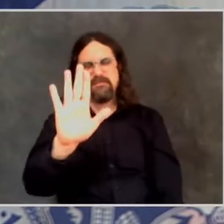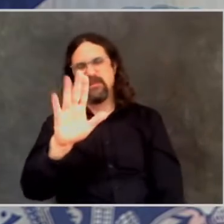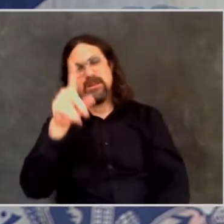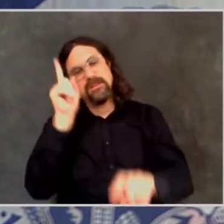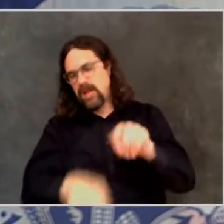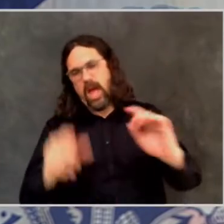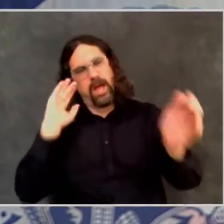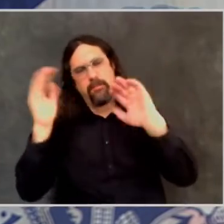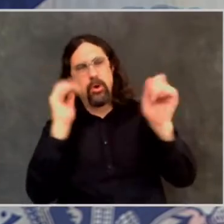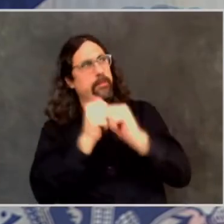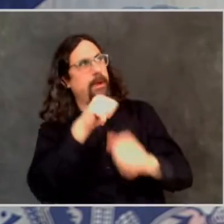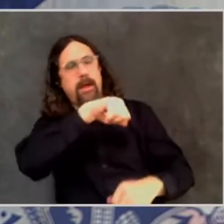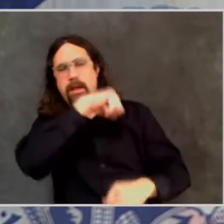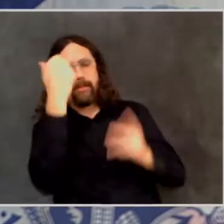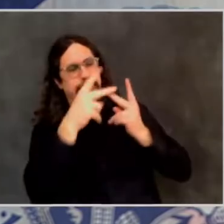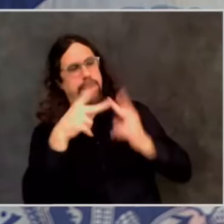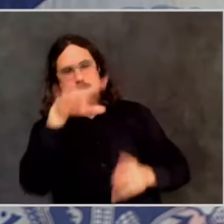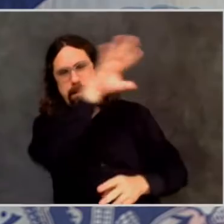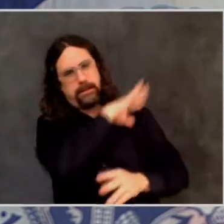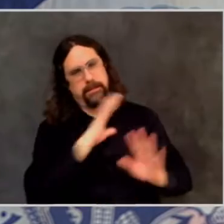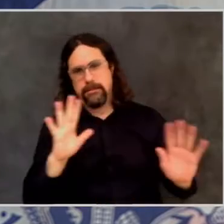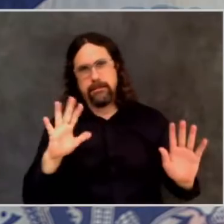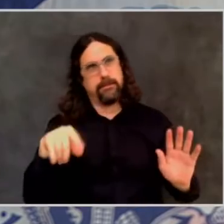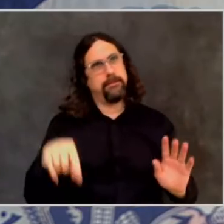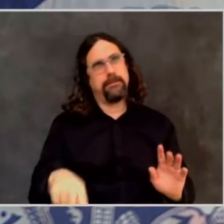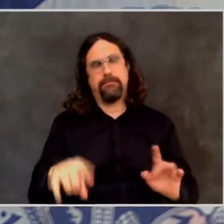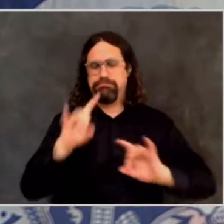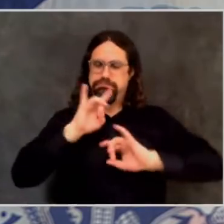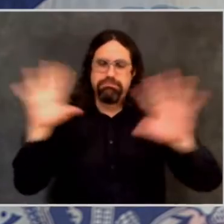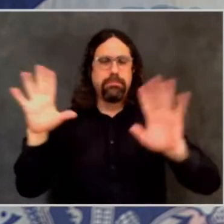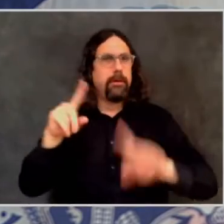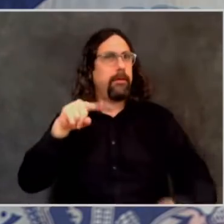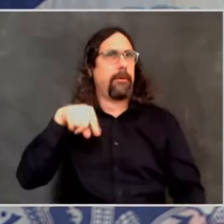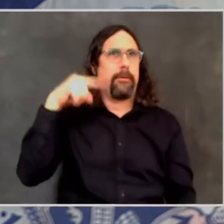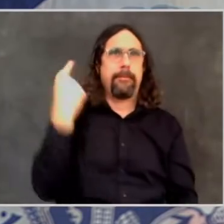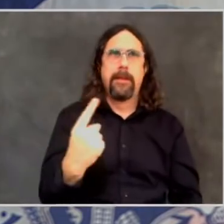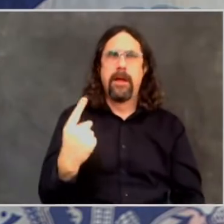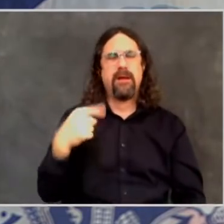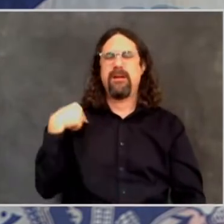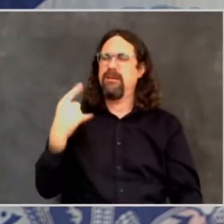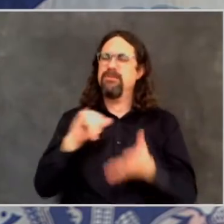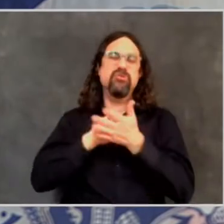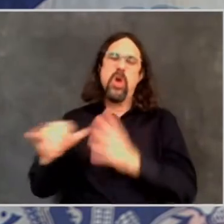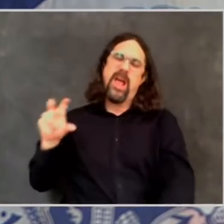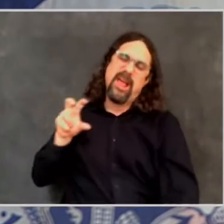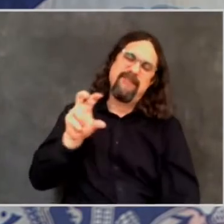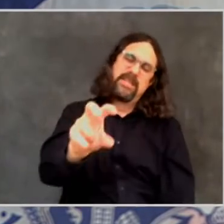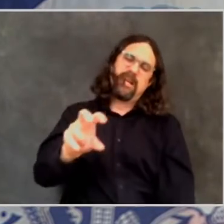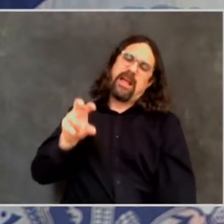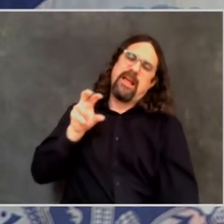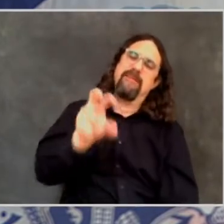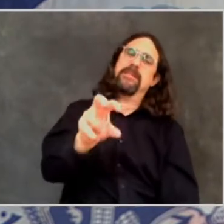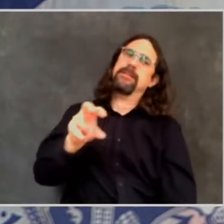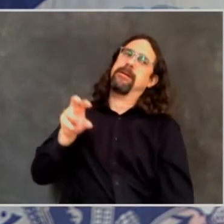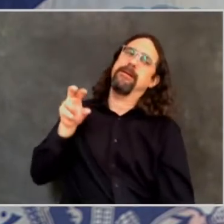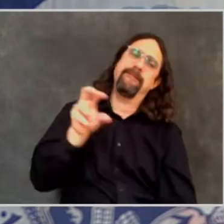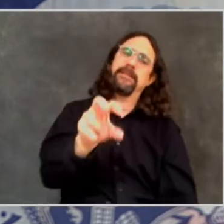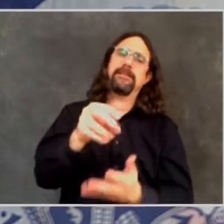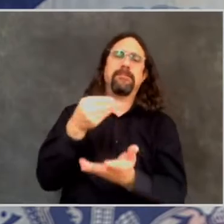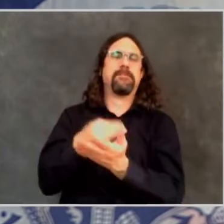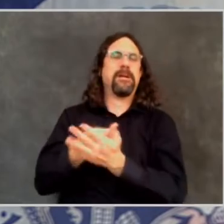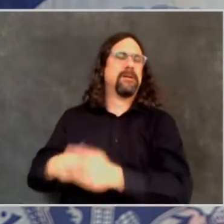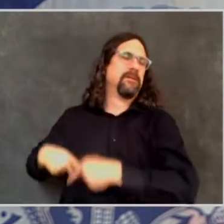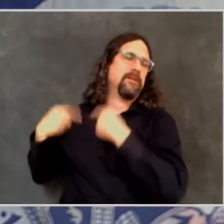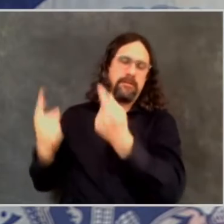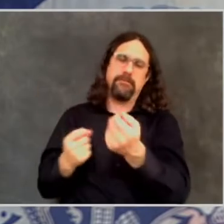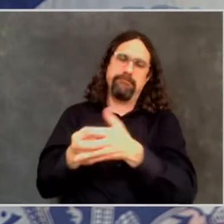always invested in things like this. We've always invested in helping people at the grassroots. I think this information we've